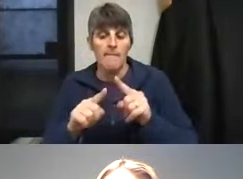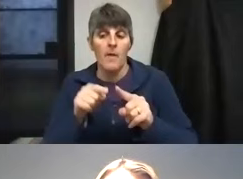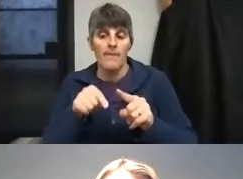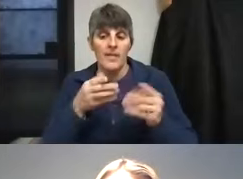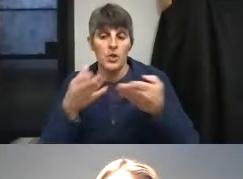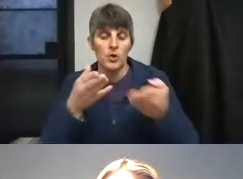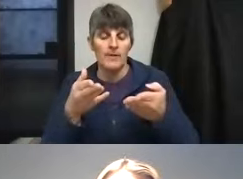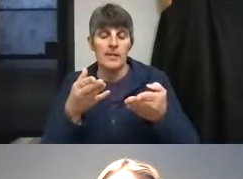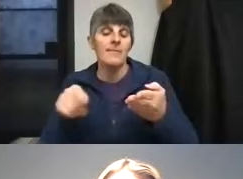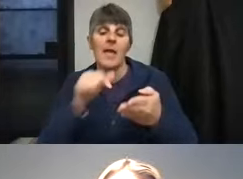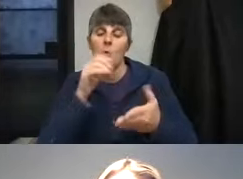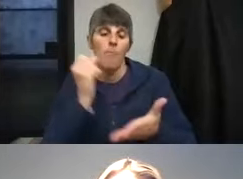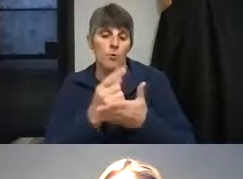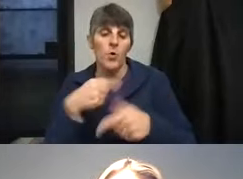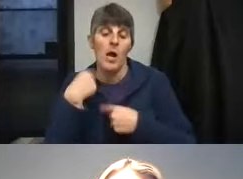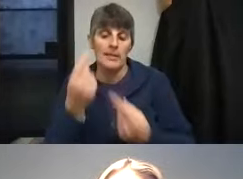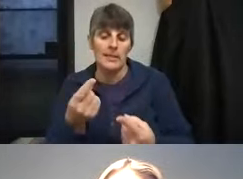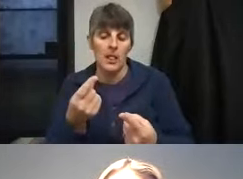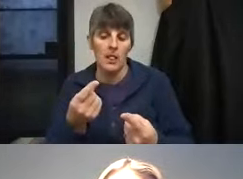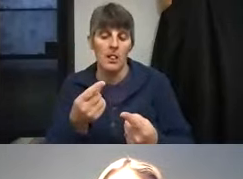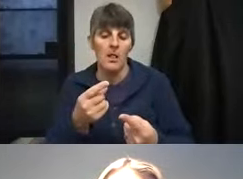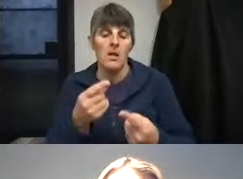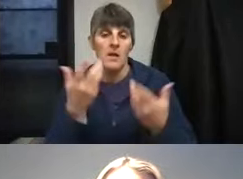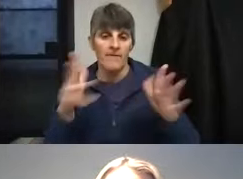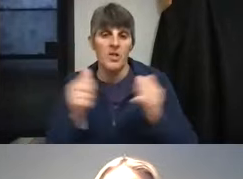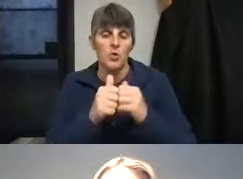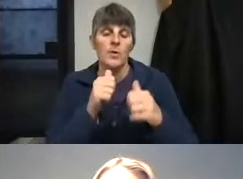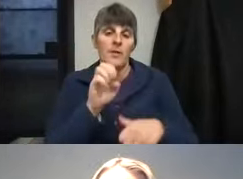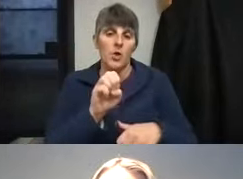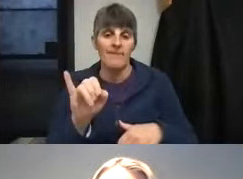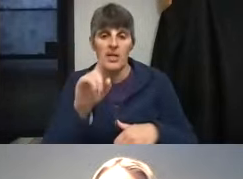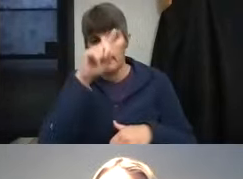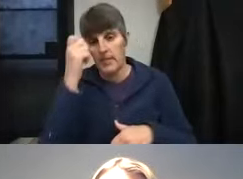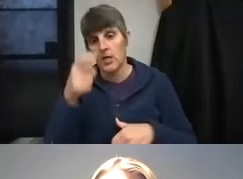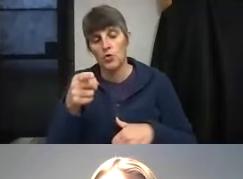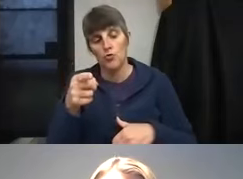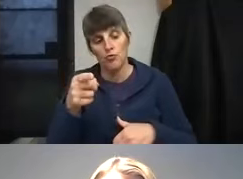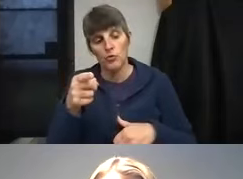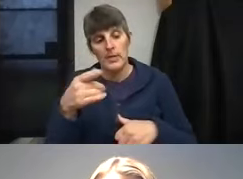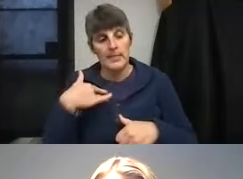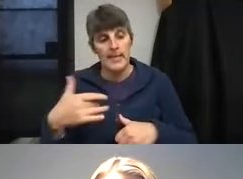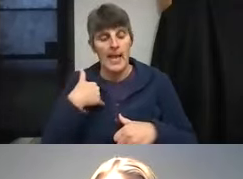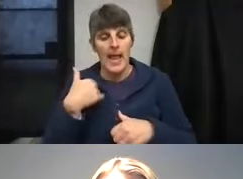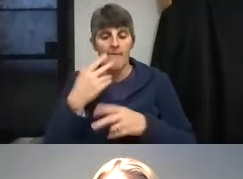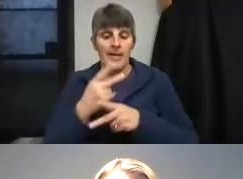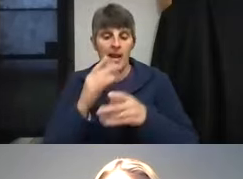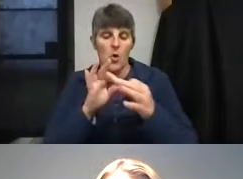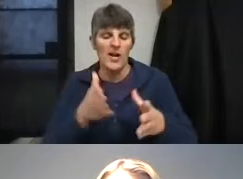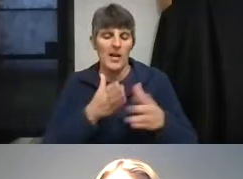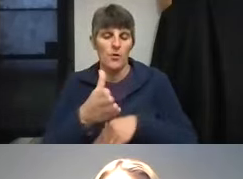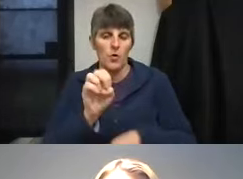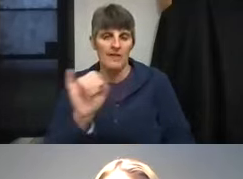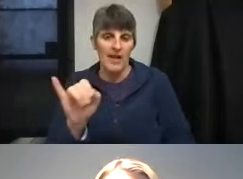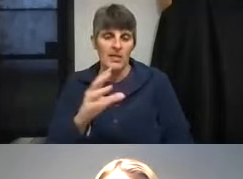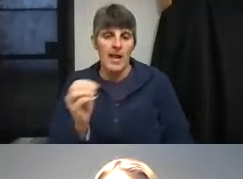service, they wouldn't approve you until you're done with early intervention, because you generally have a care coordinator through early